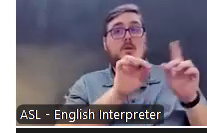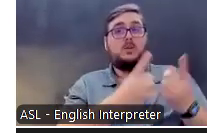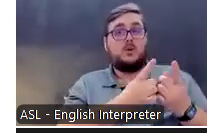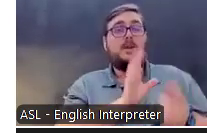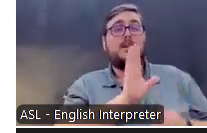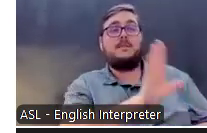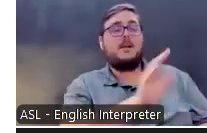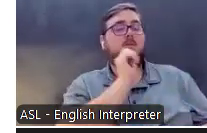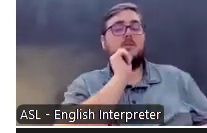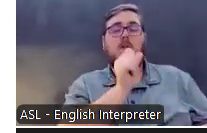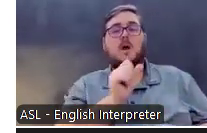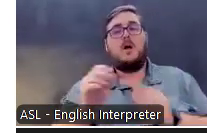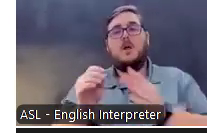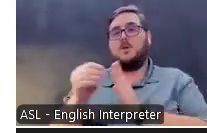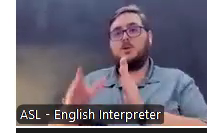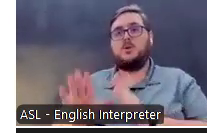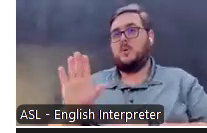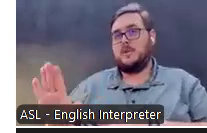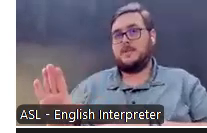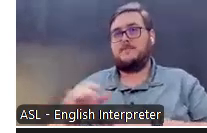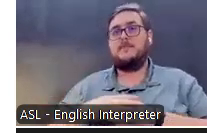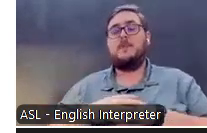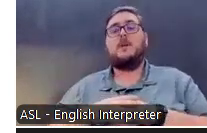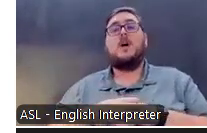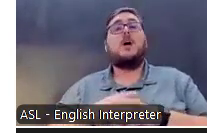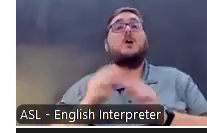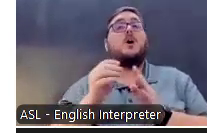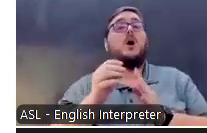district cannot base an AT denial on cost alone.